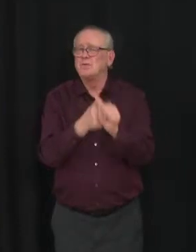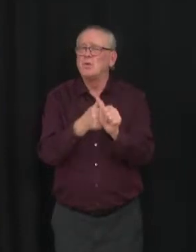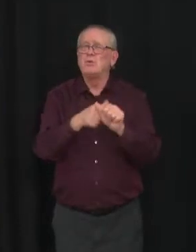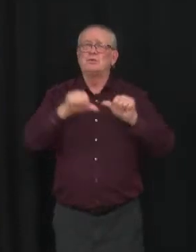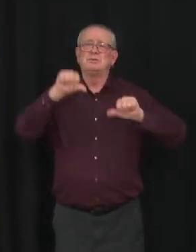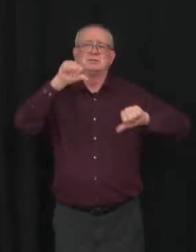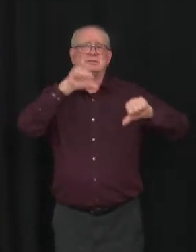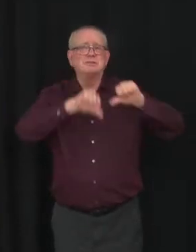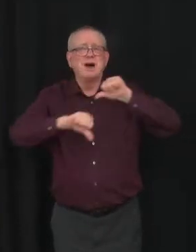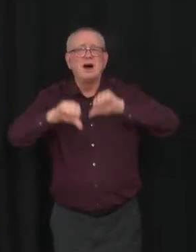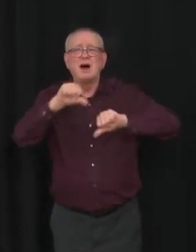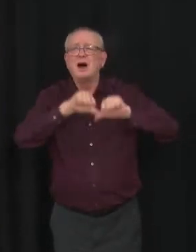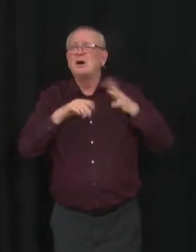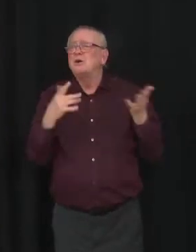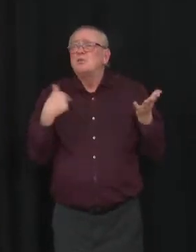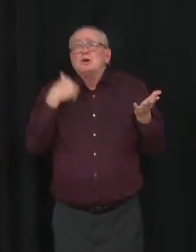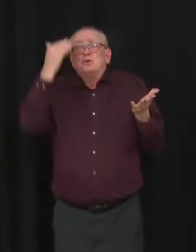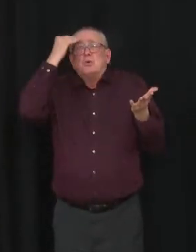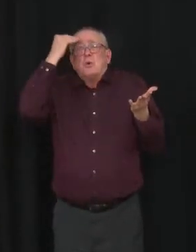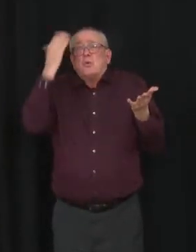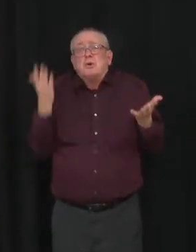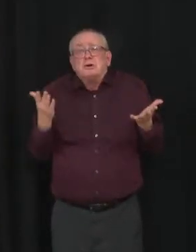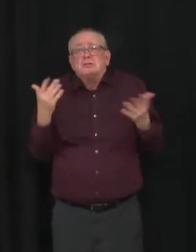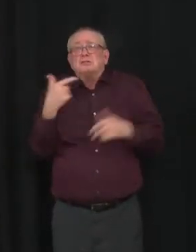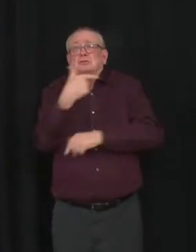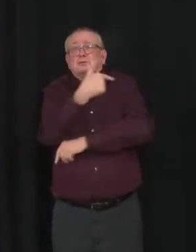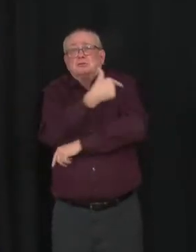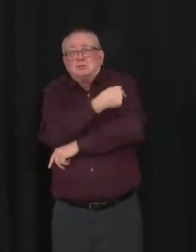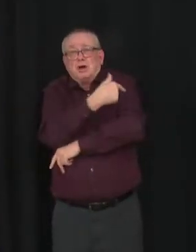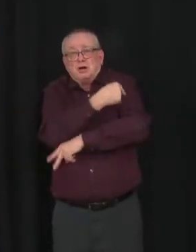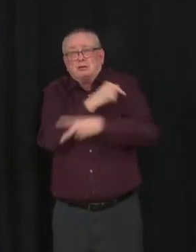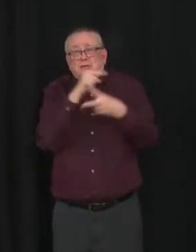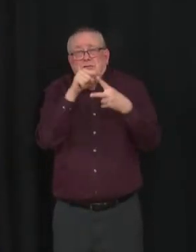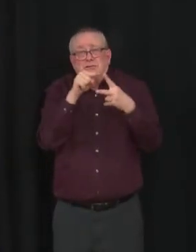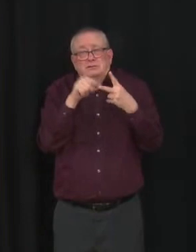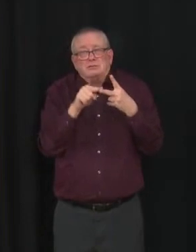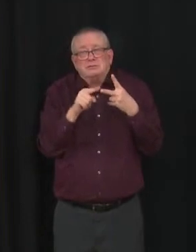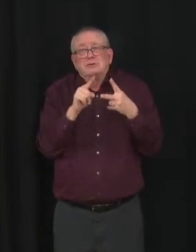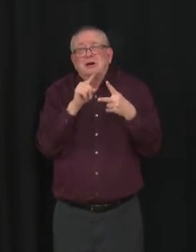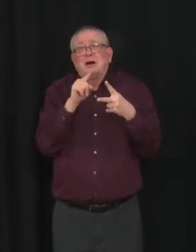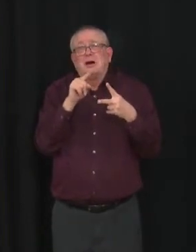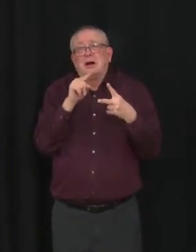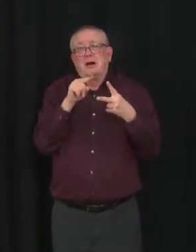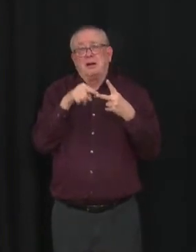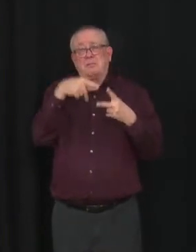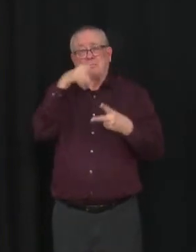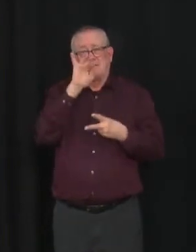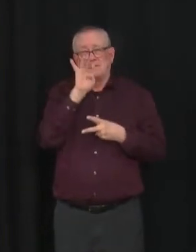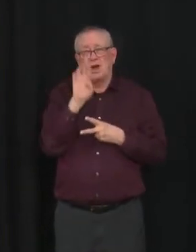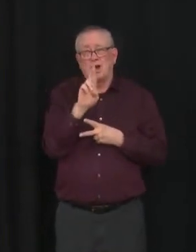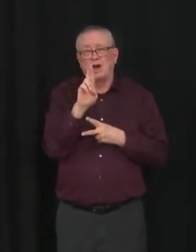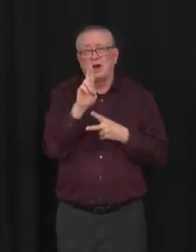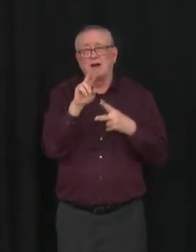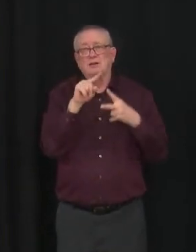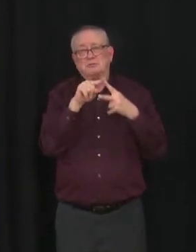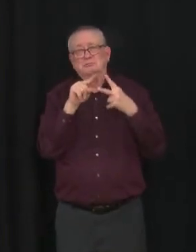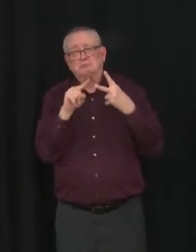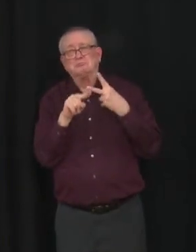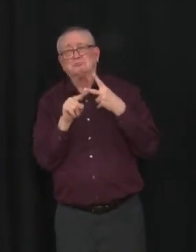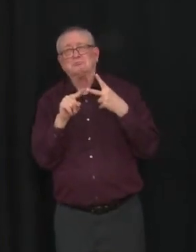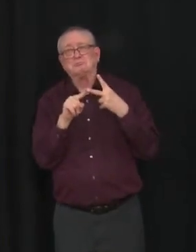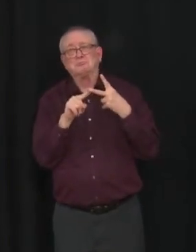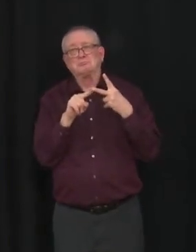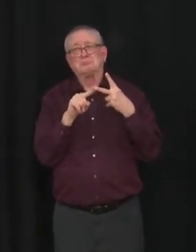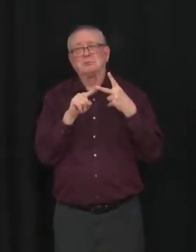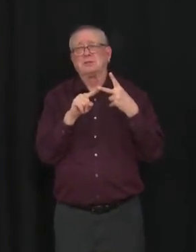shots of Pfizer, we don't yet have the data on Moderna, but 2 shots of Pfizer is much less effective than 3 shots when it comes